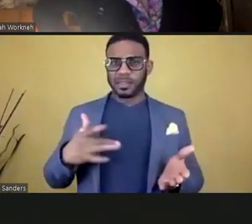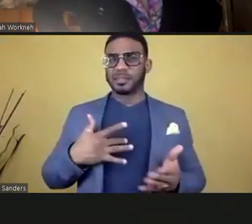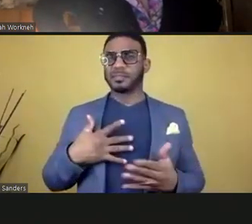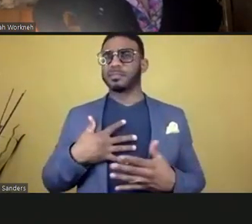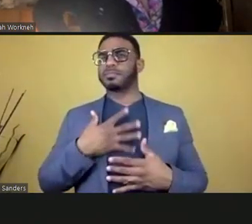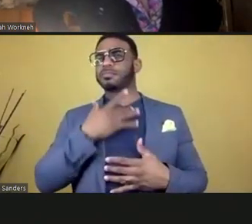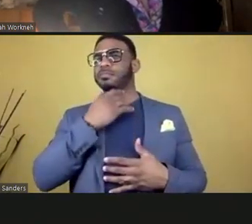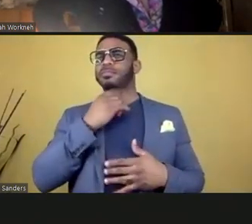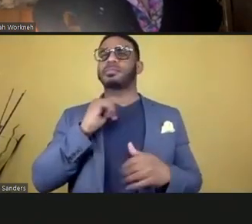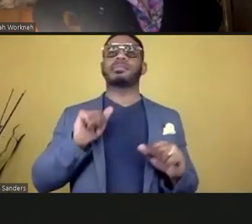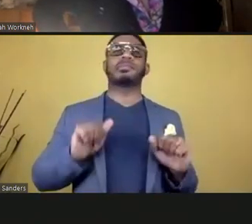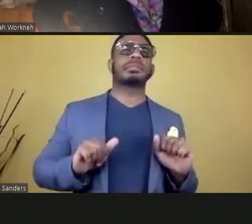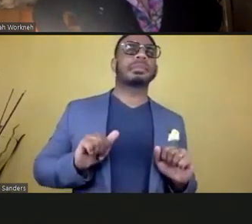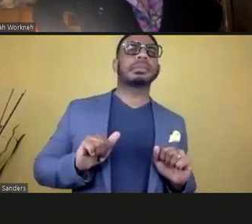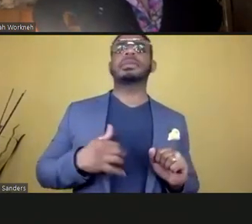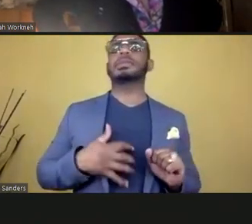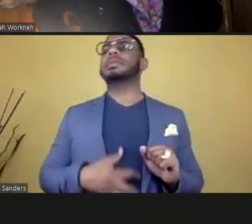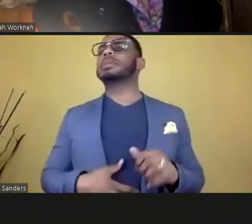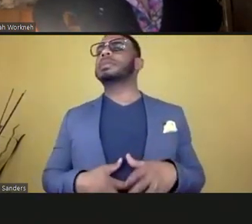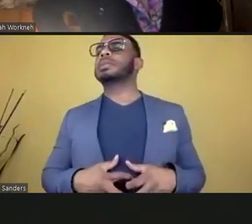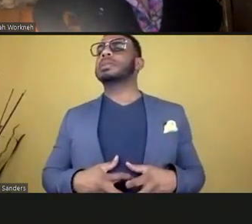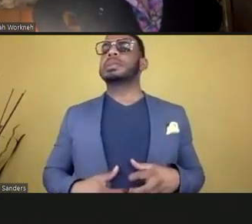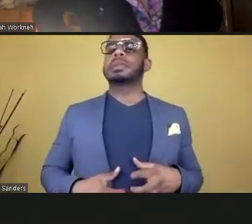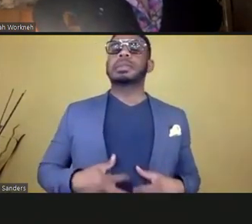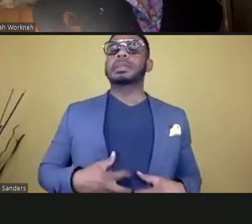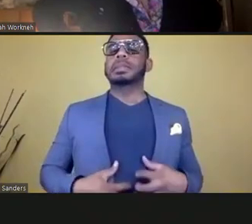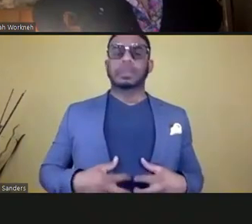like nervous and like, you know,